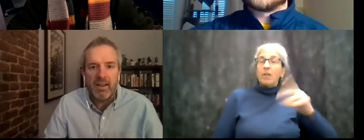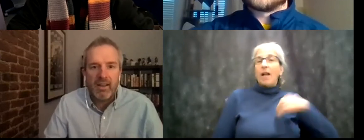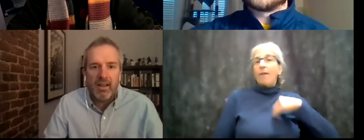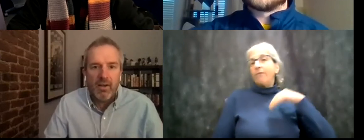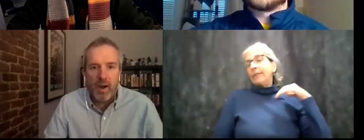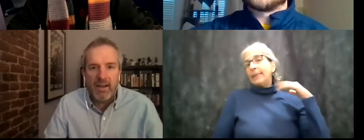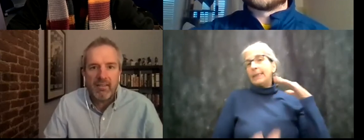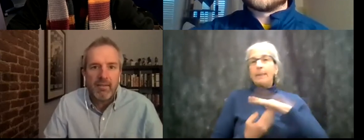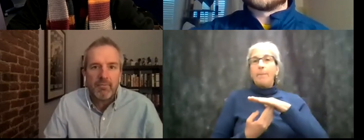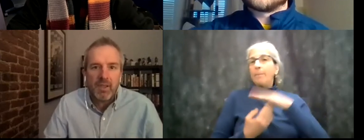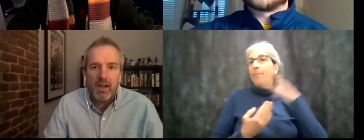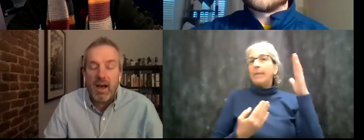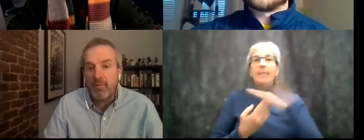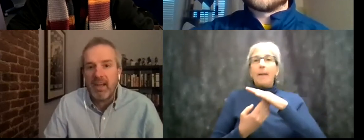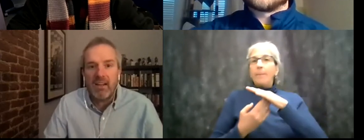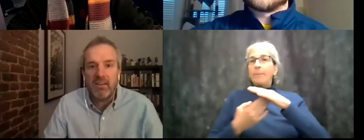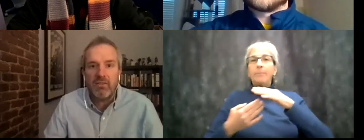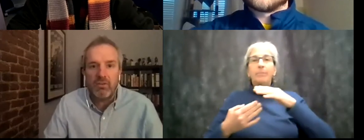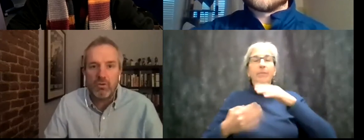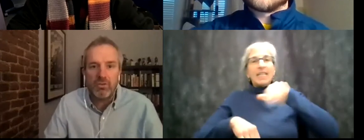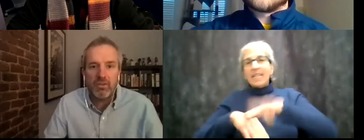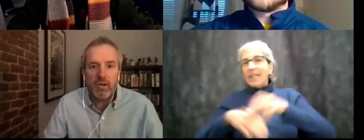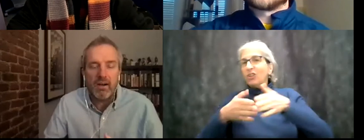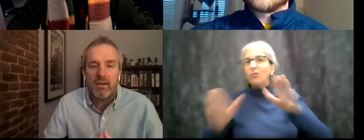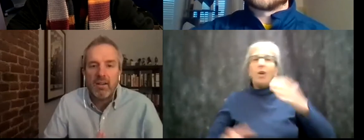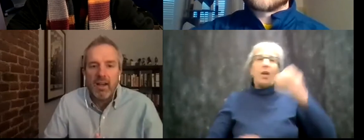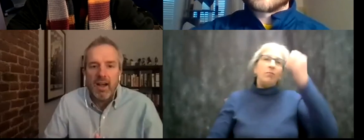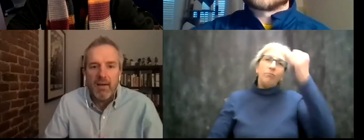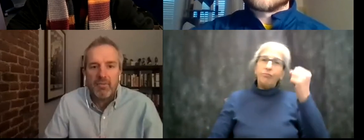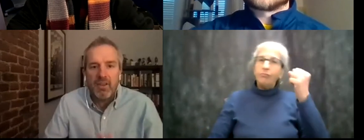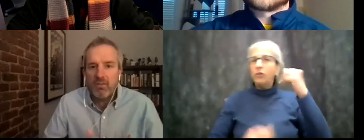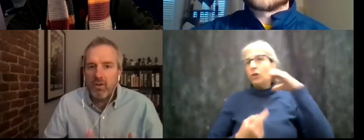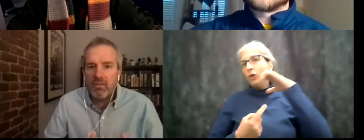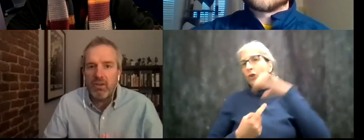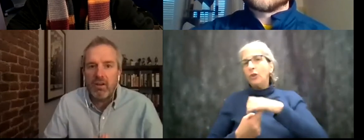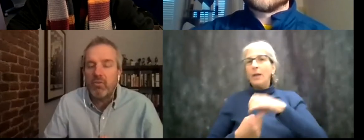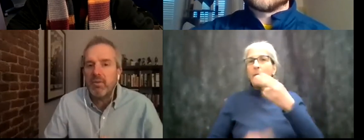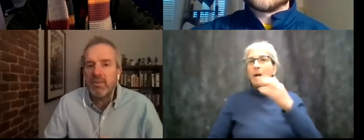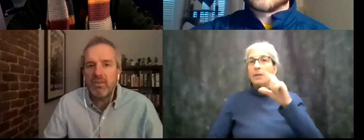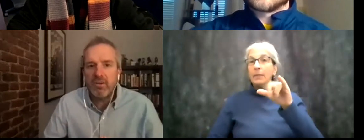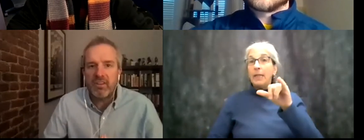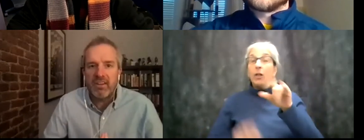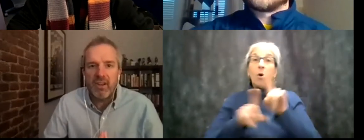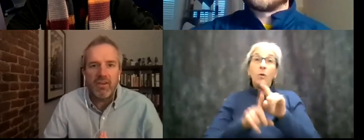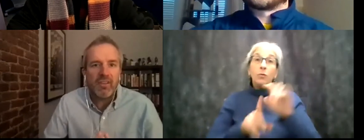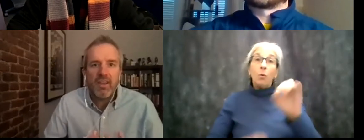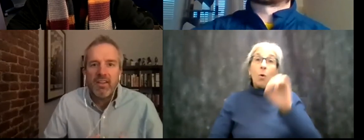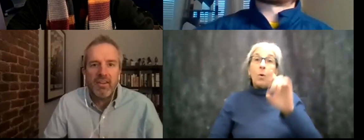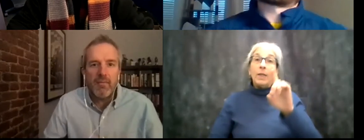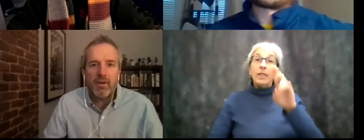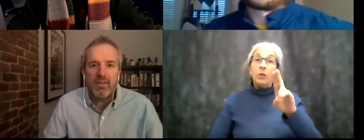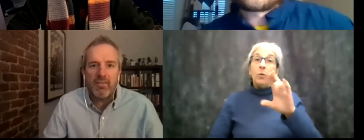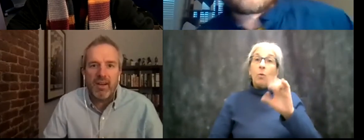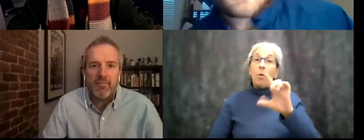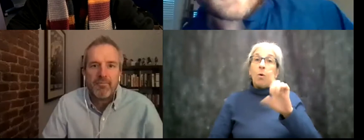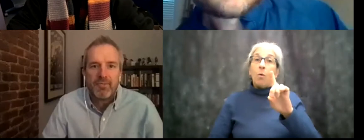nationwide ranked hospitality schools as well. So does Old Dominion University. So there's a number